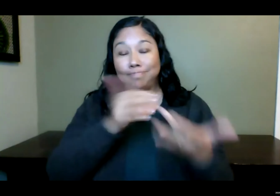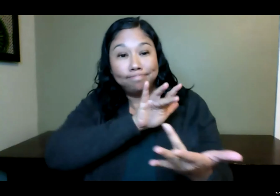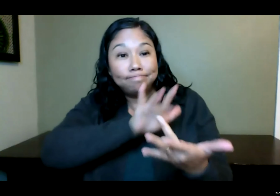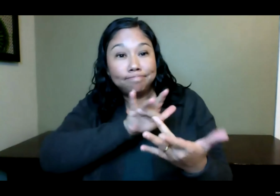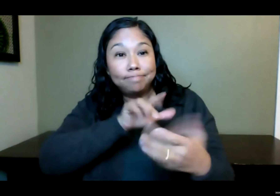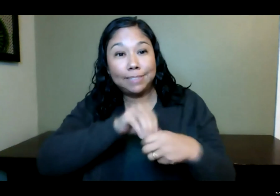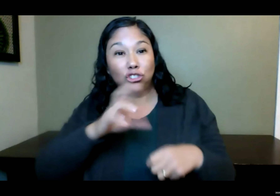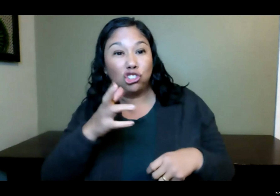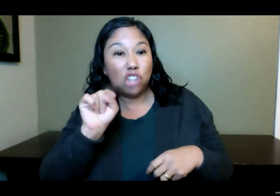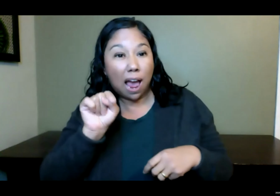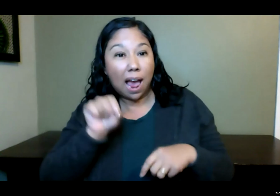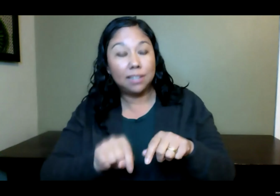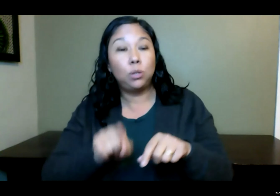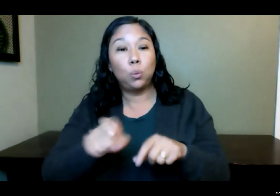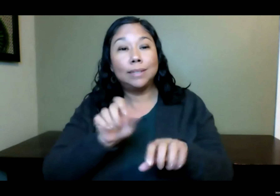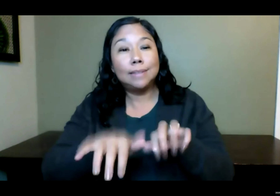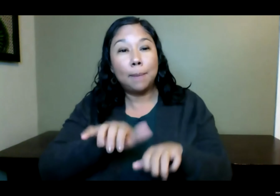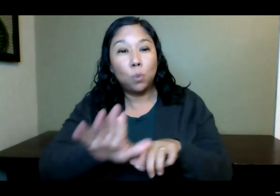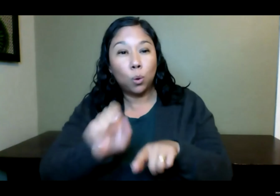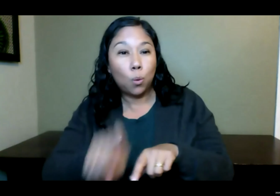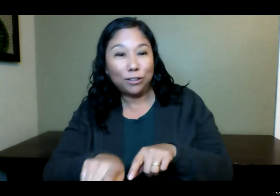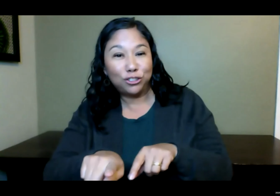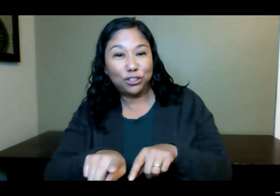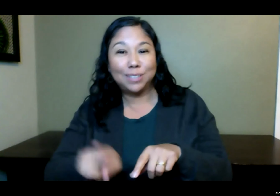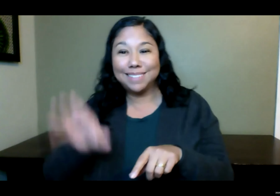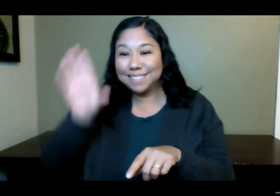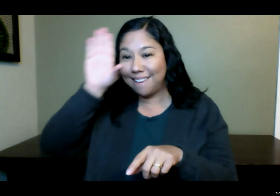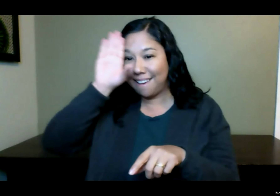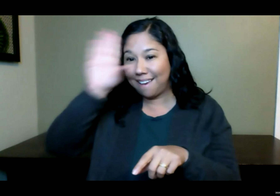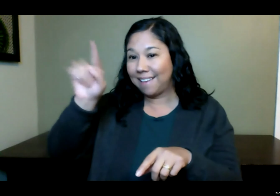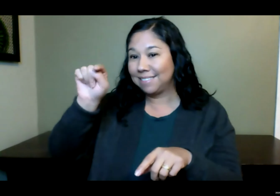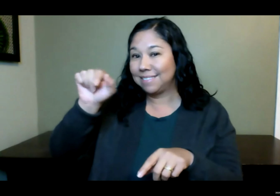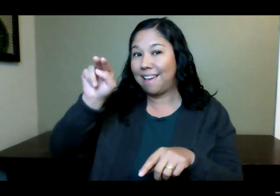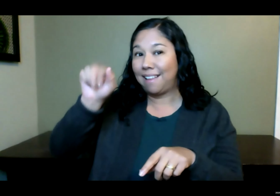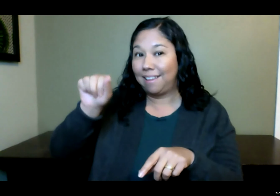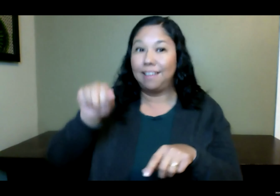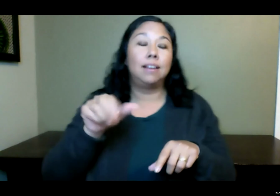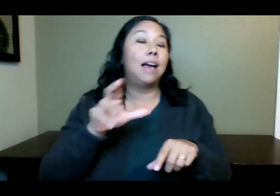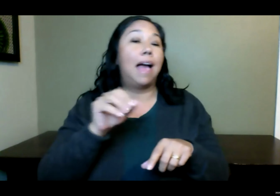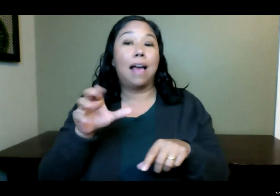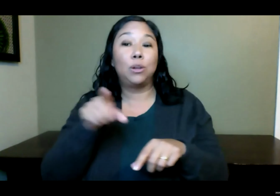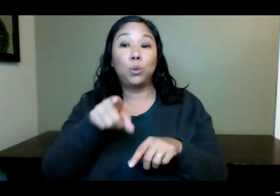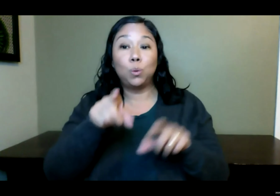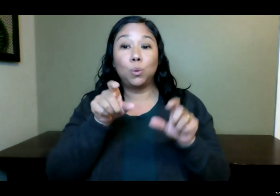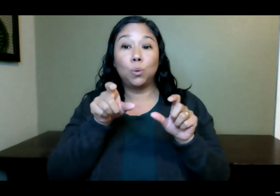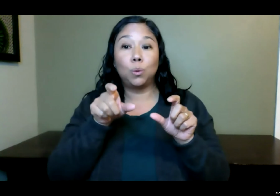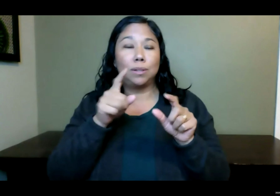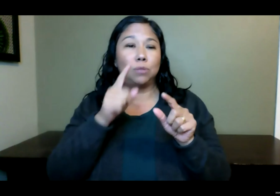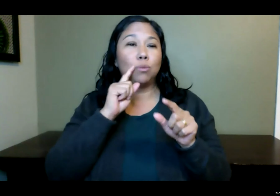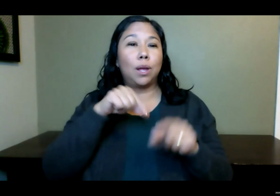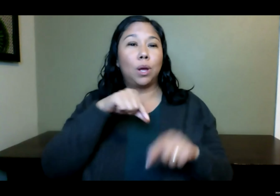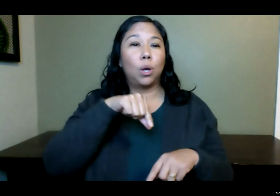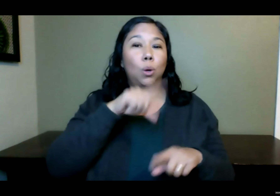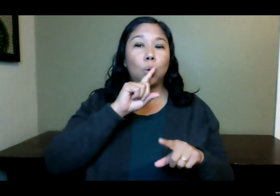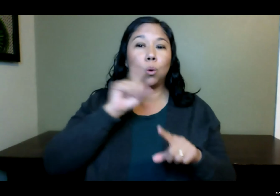chat. You can also type your questions. Hi, Tana. As well as there is a Q&A